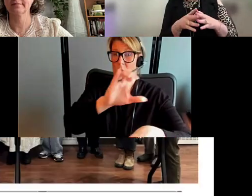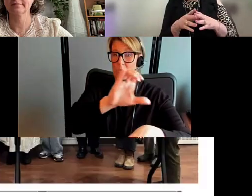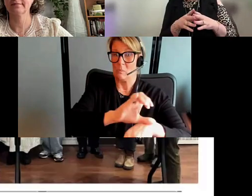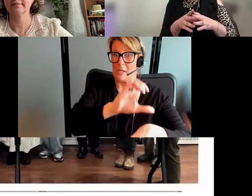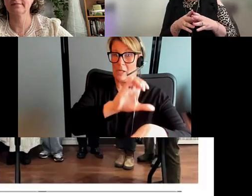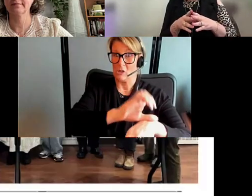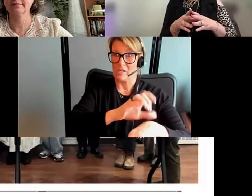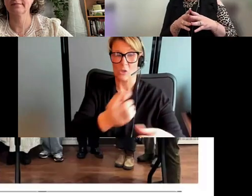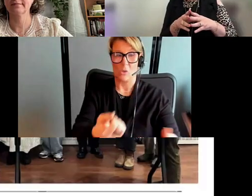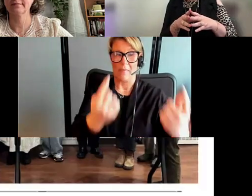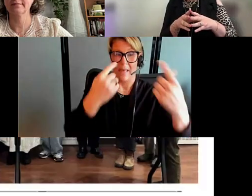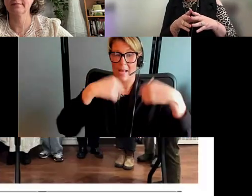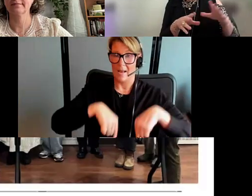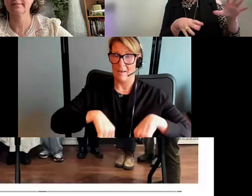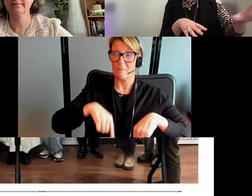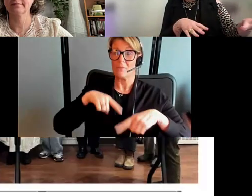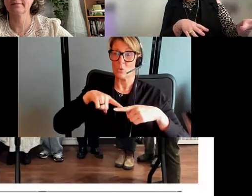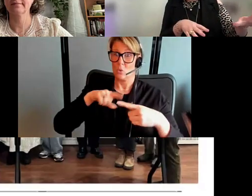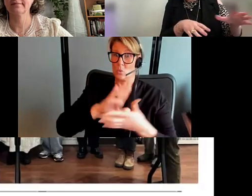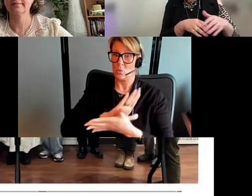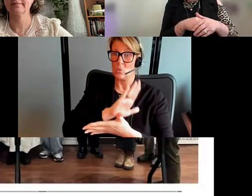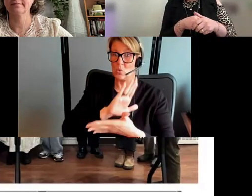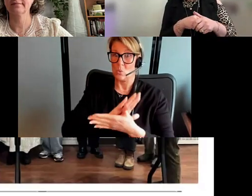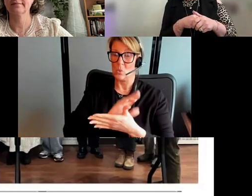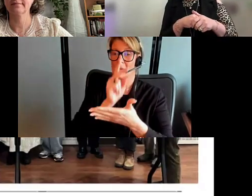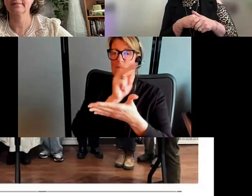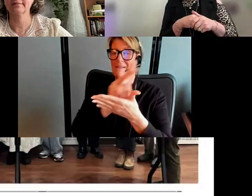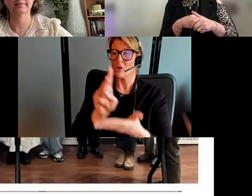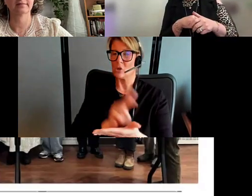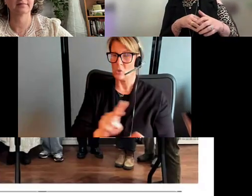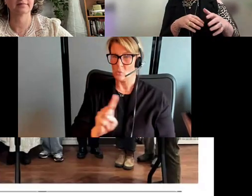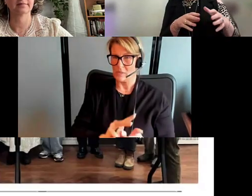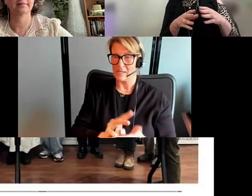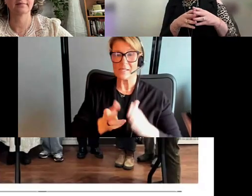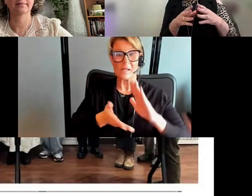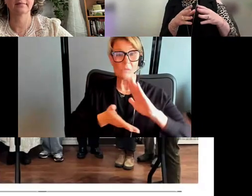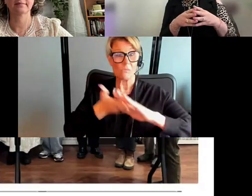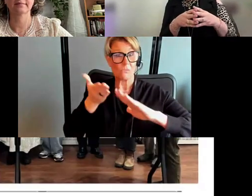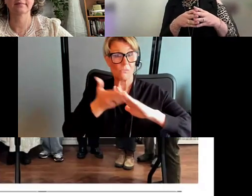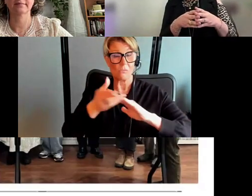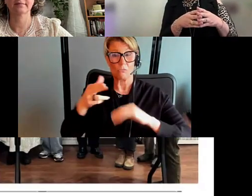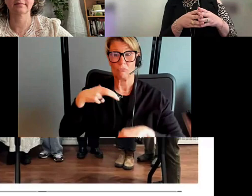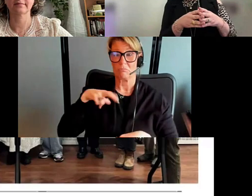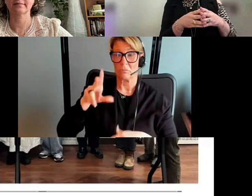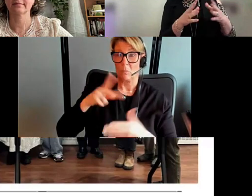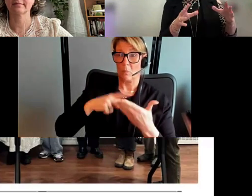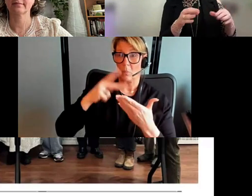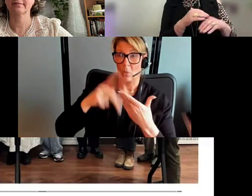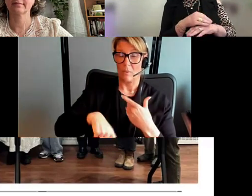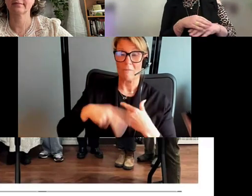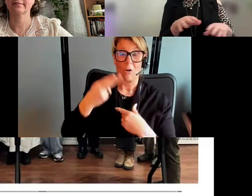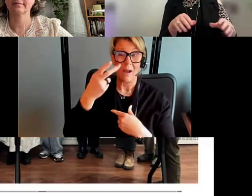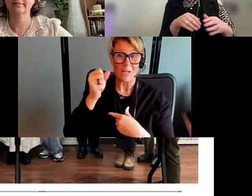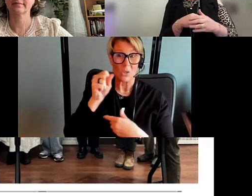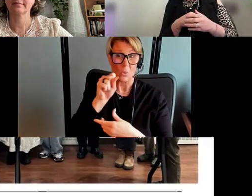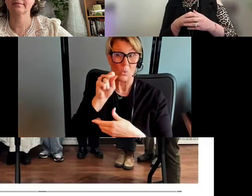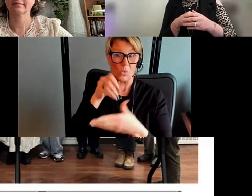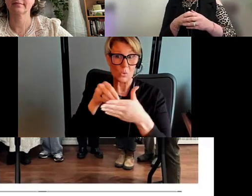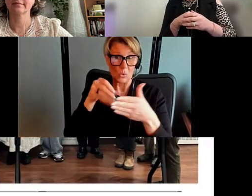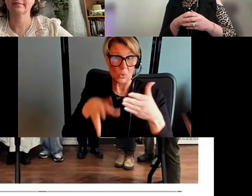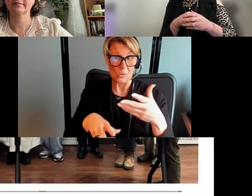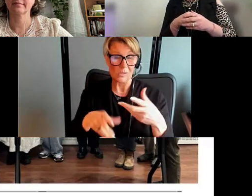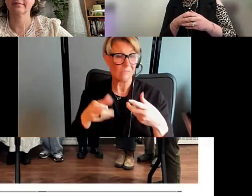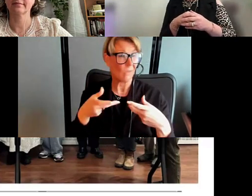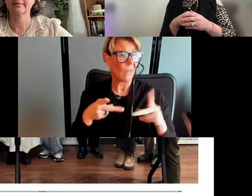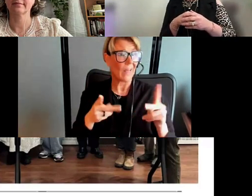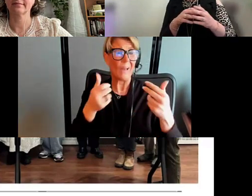we run a religion program for our secondary students. But we allow our adults to participate in